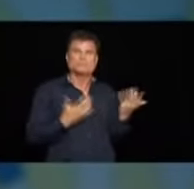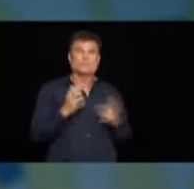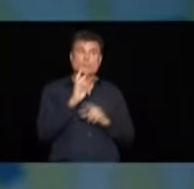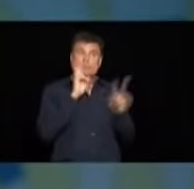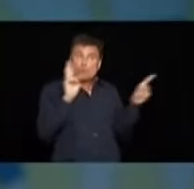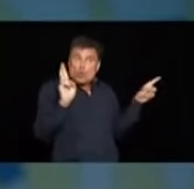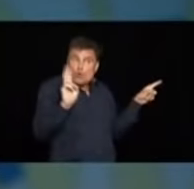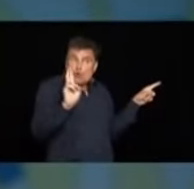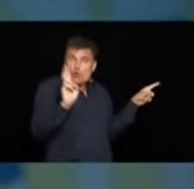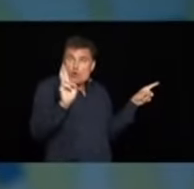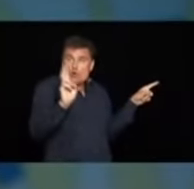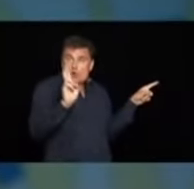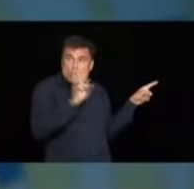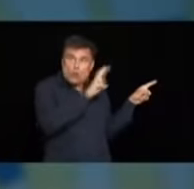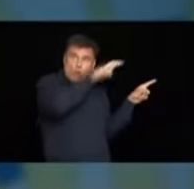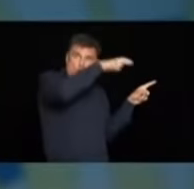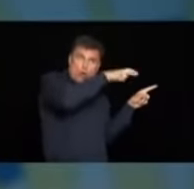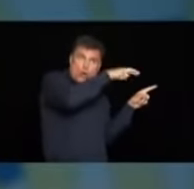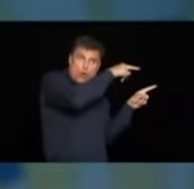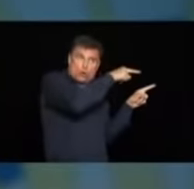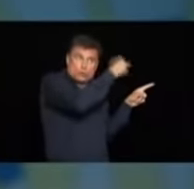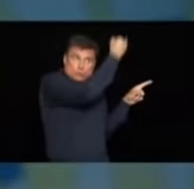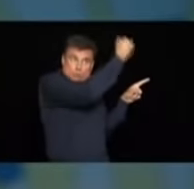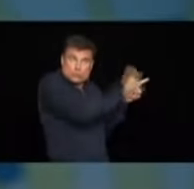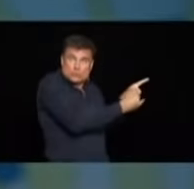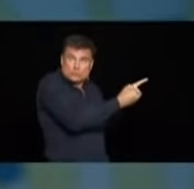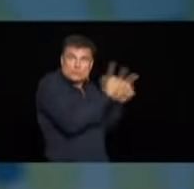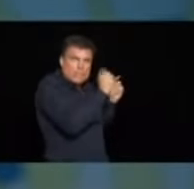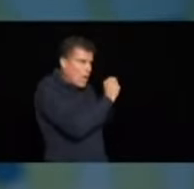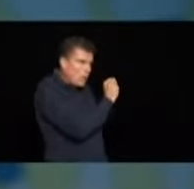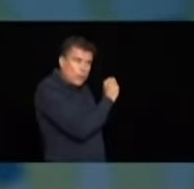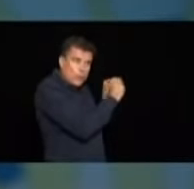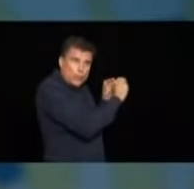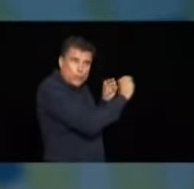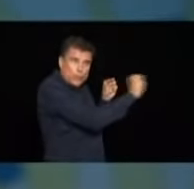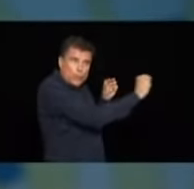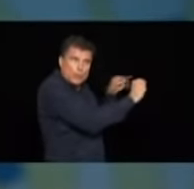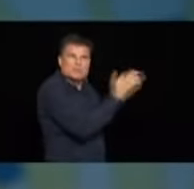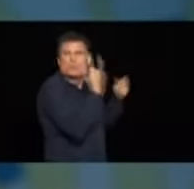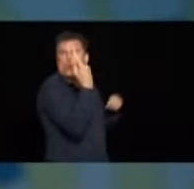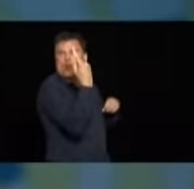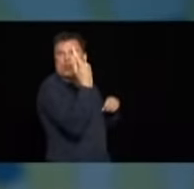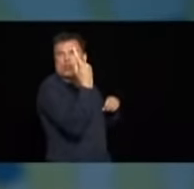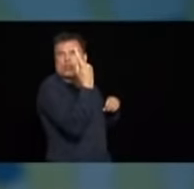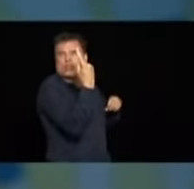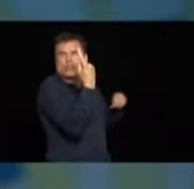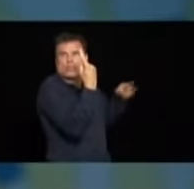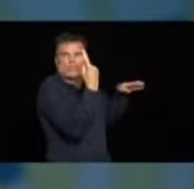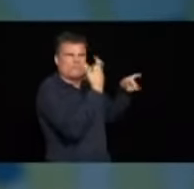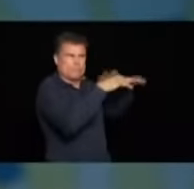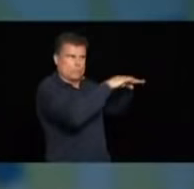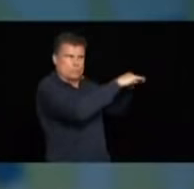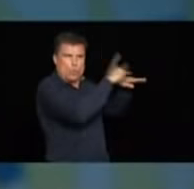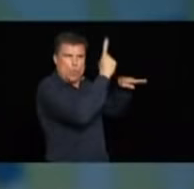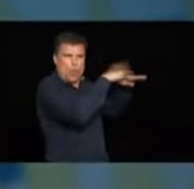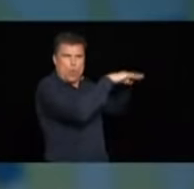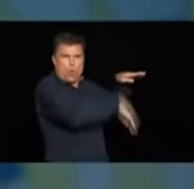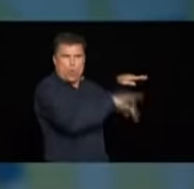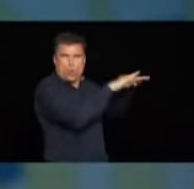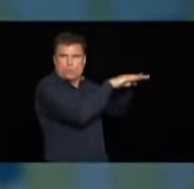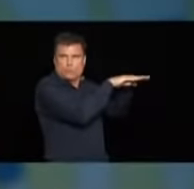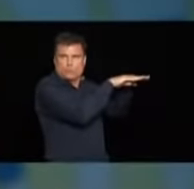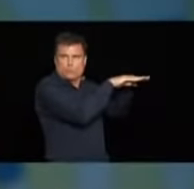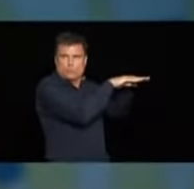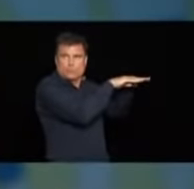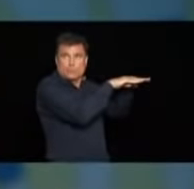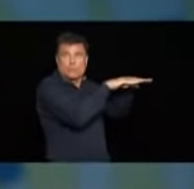reproductive number. And as we can see, we've been bouncing around. We know we've had exposure events where there has been transmission to larger numbers